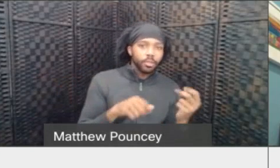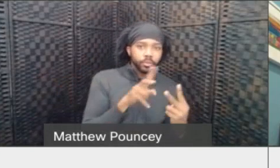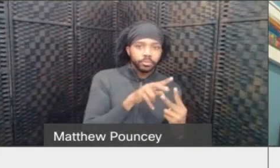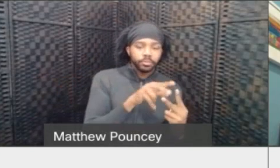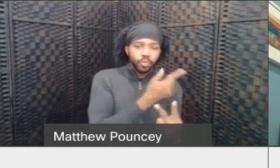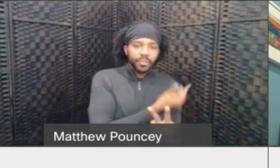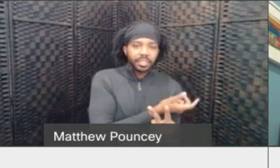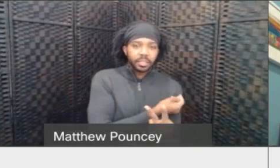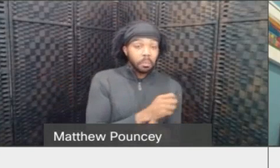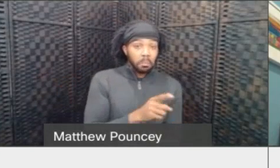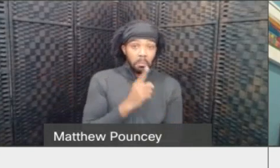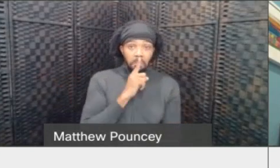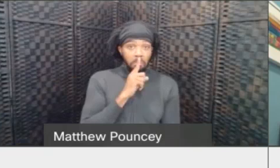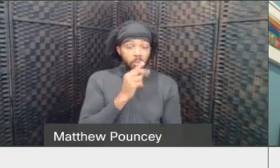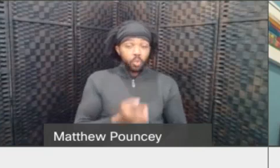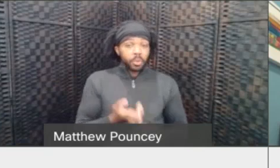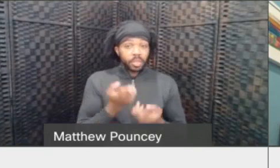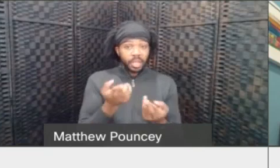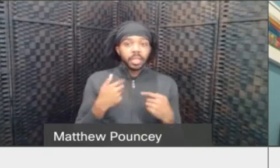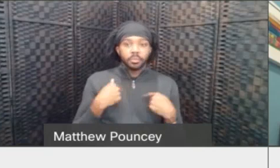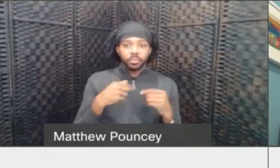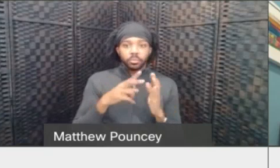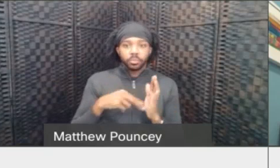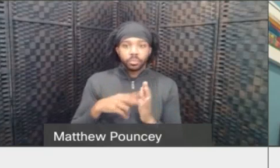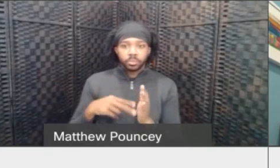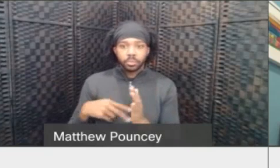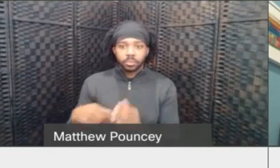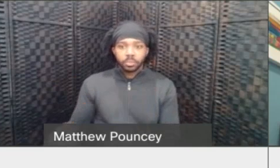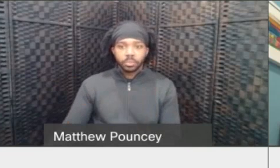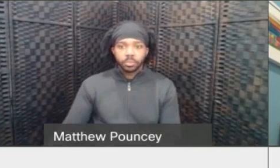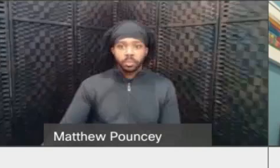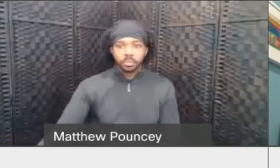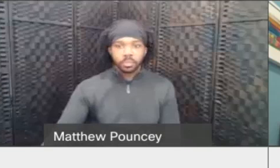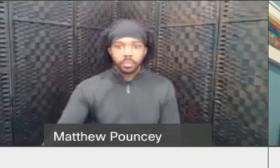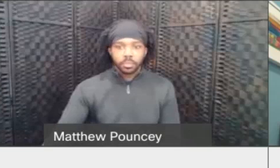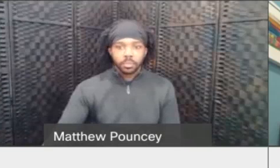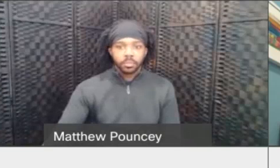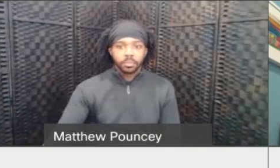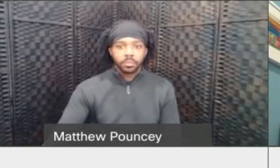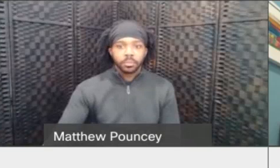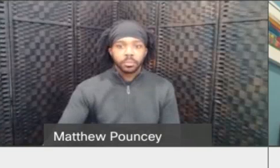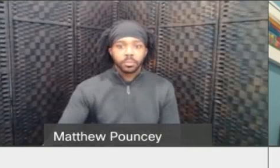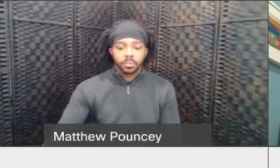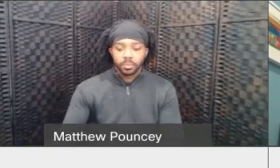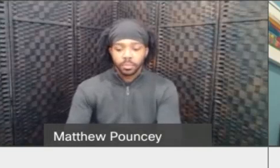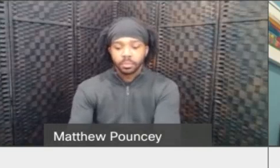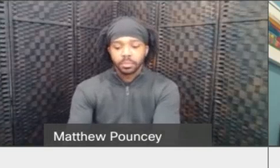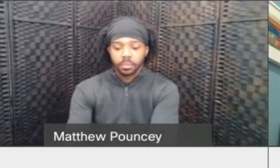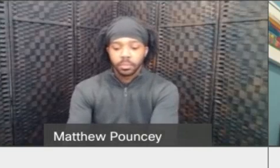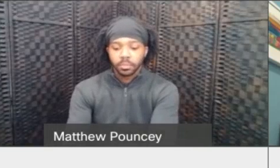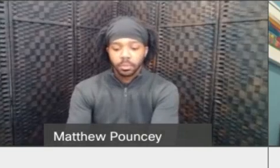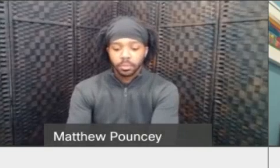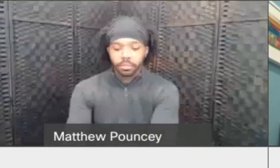Not making a recommendation here, reading from their site. As I said, people should talk to their own healthcare provider, but